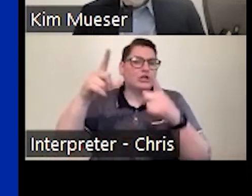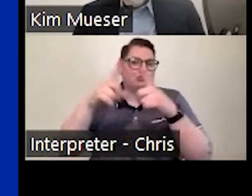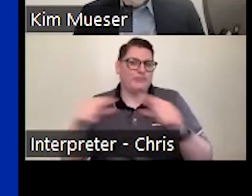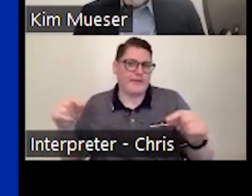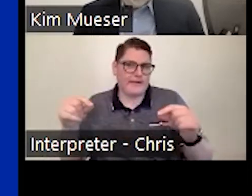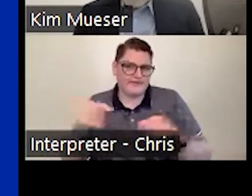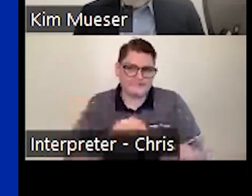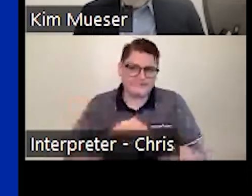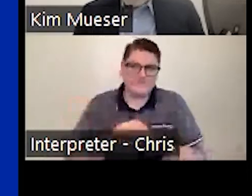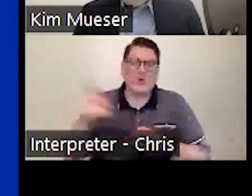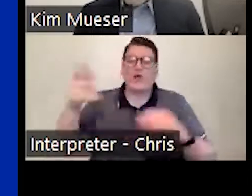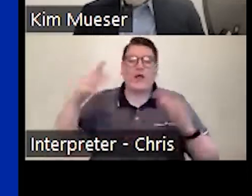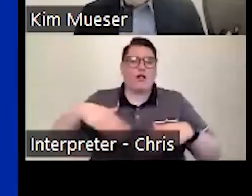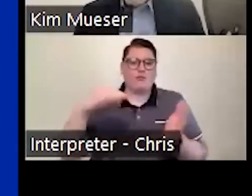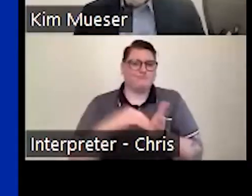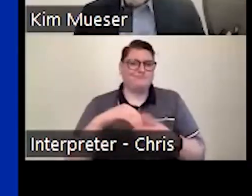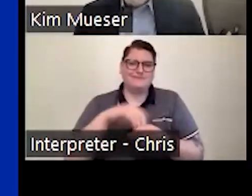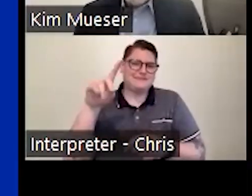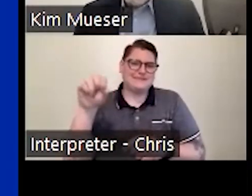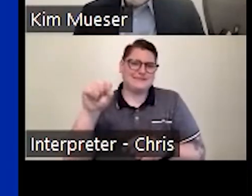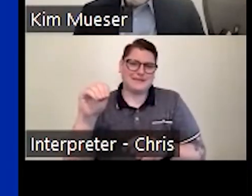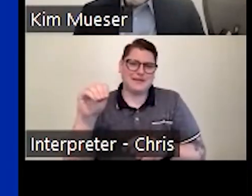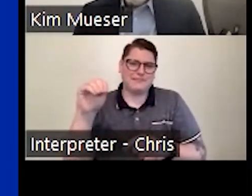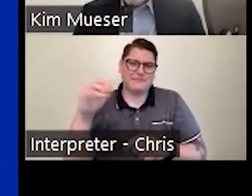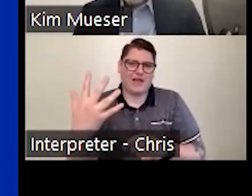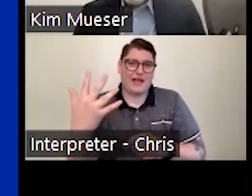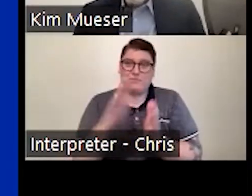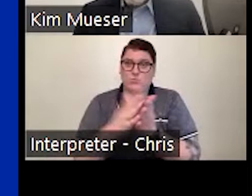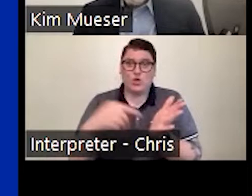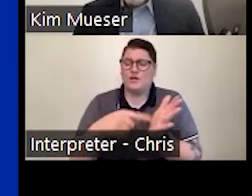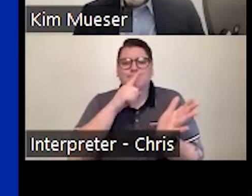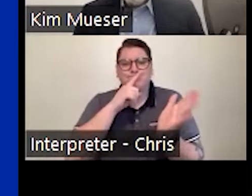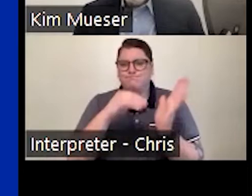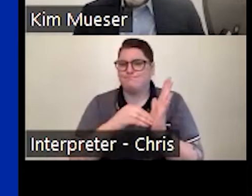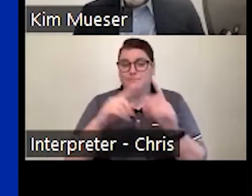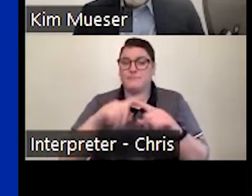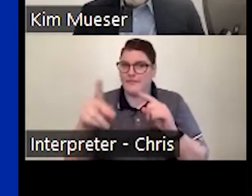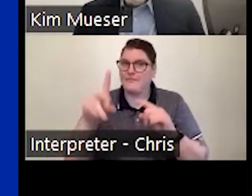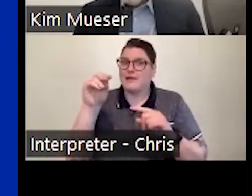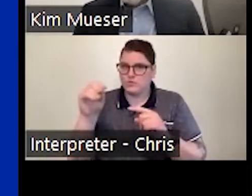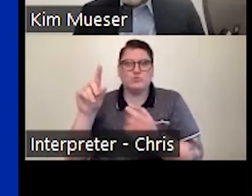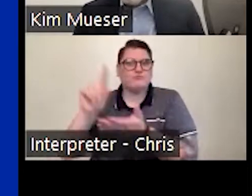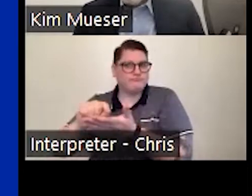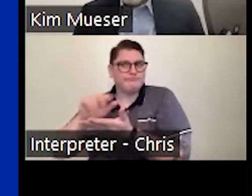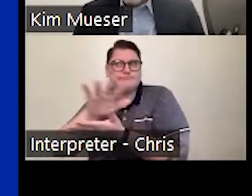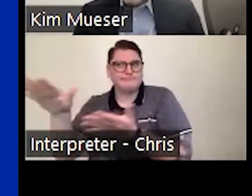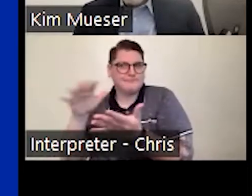the DSM-5, there is a literature showing that severe PTSD is associated with